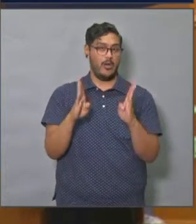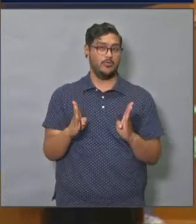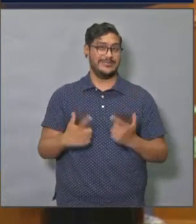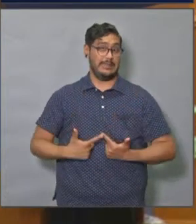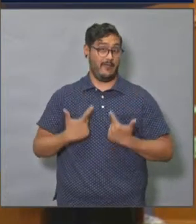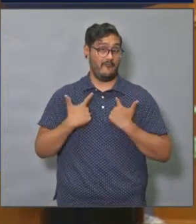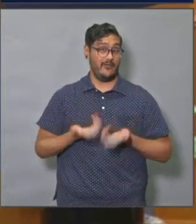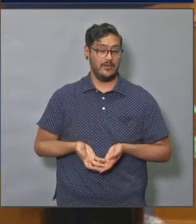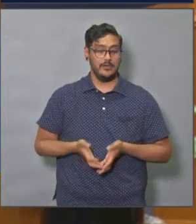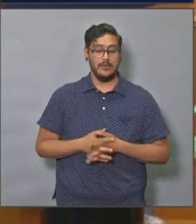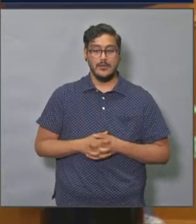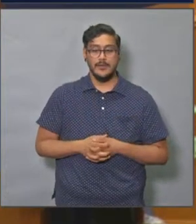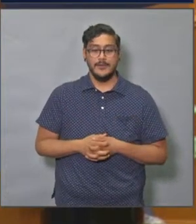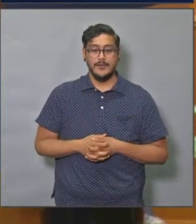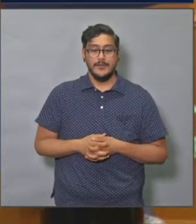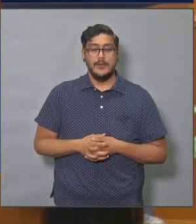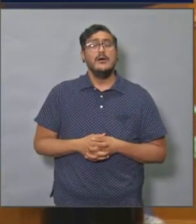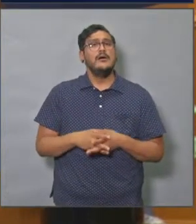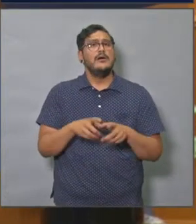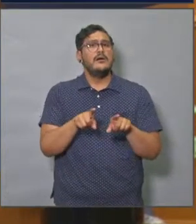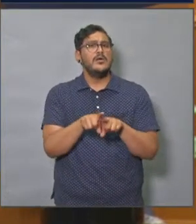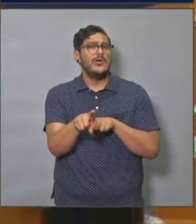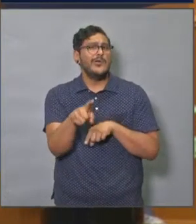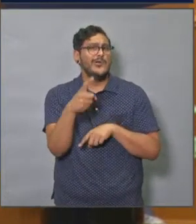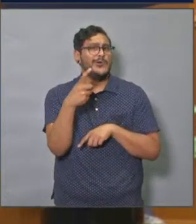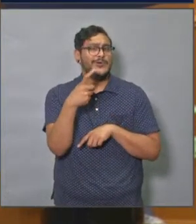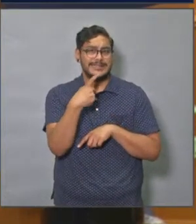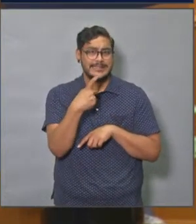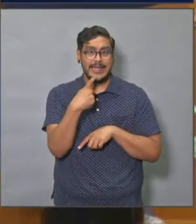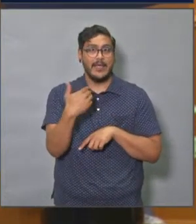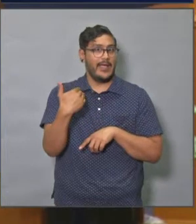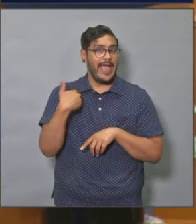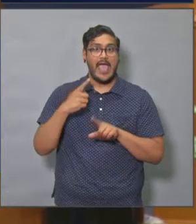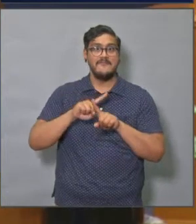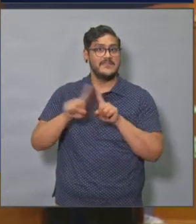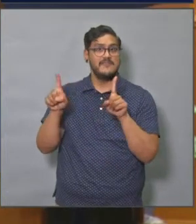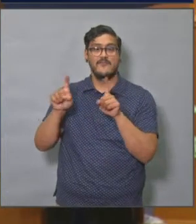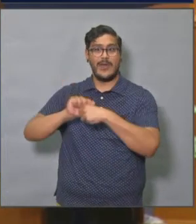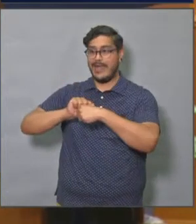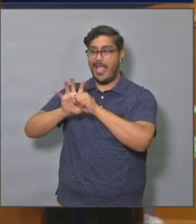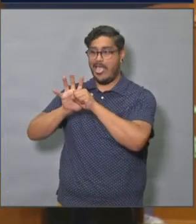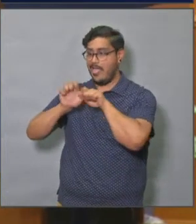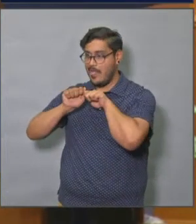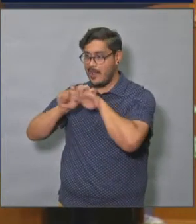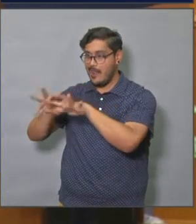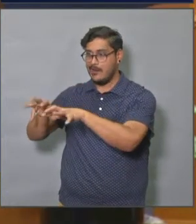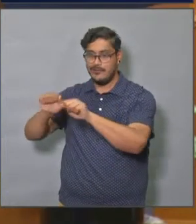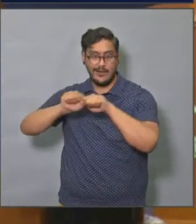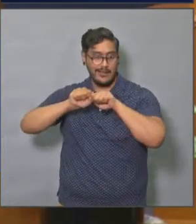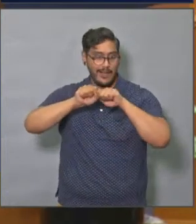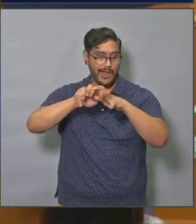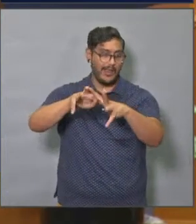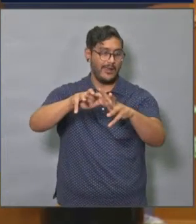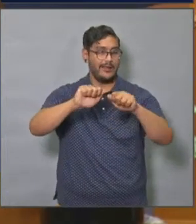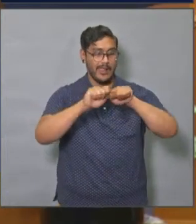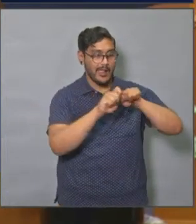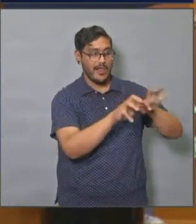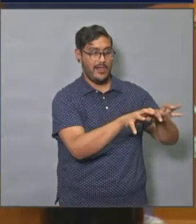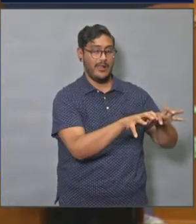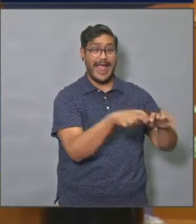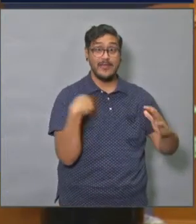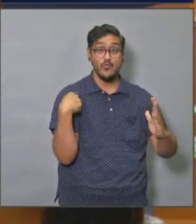household, and that we have, as you note, all of these outbreak investigations that are happening both in residential